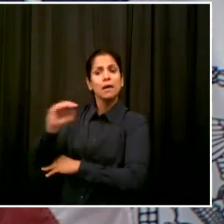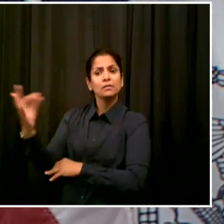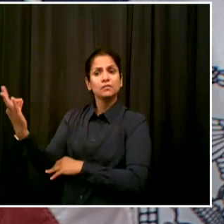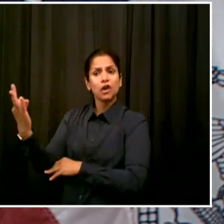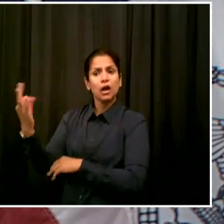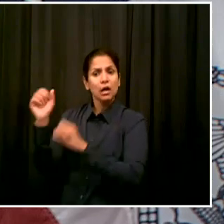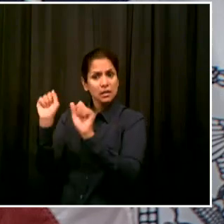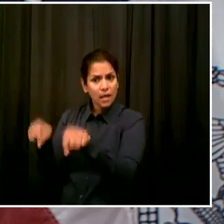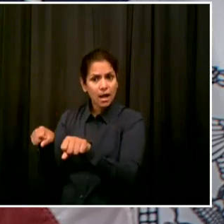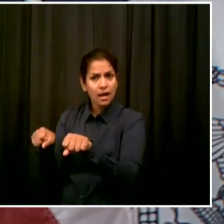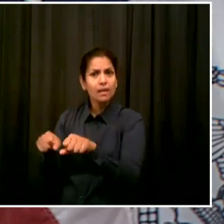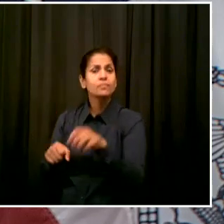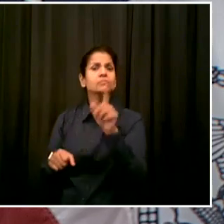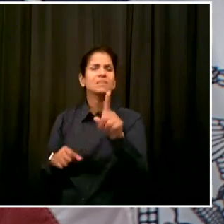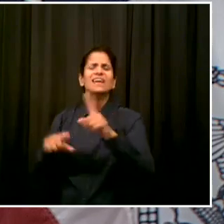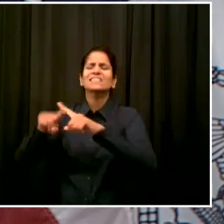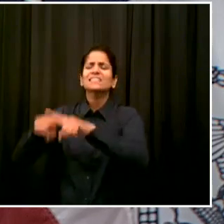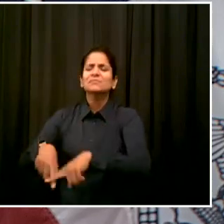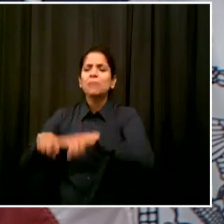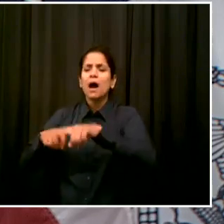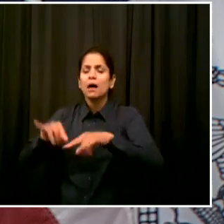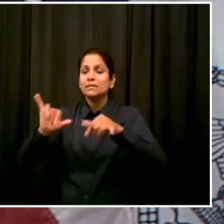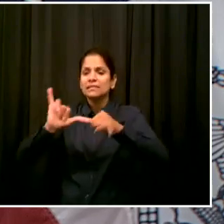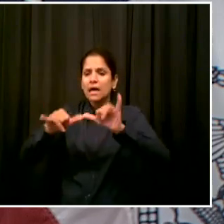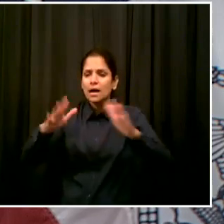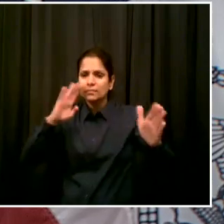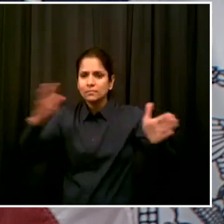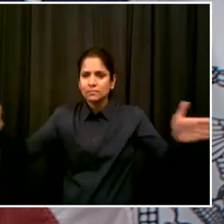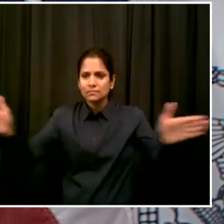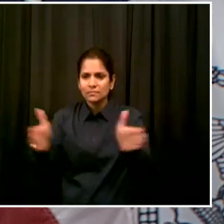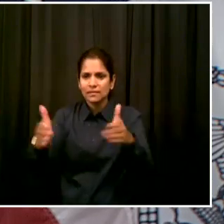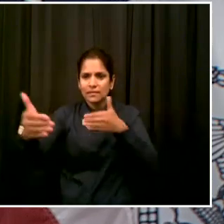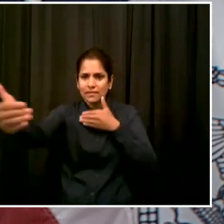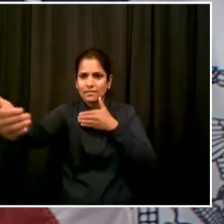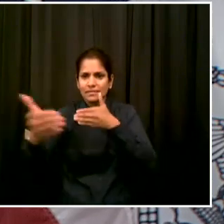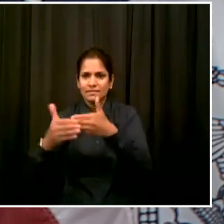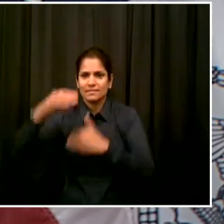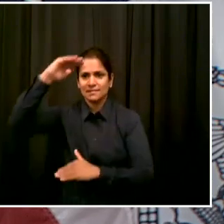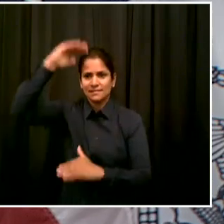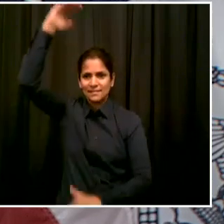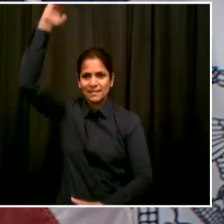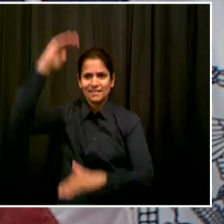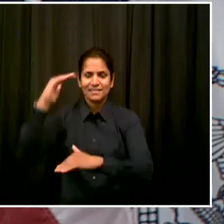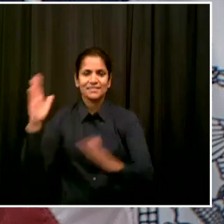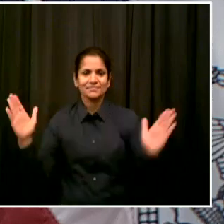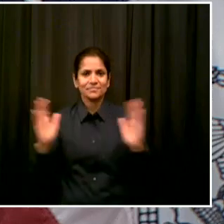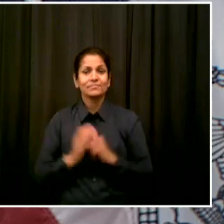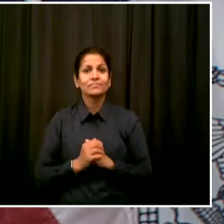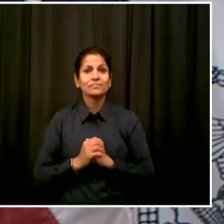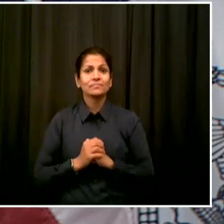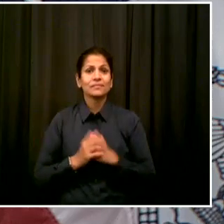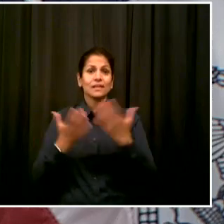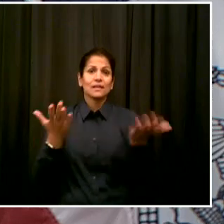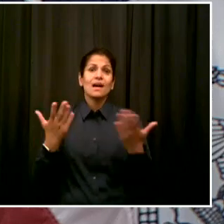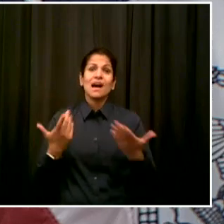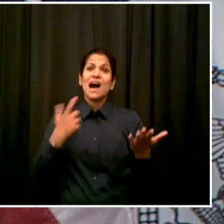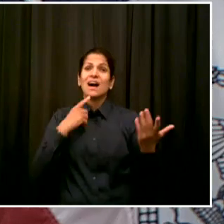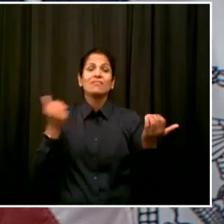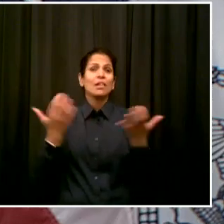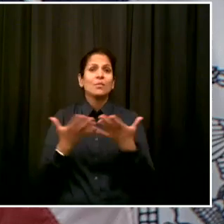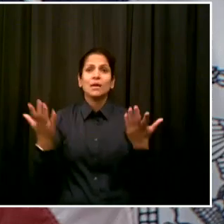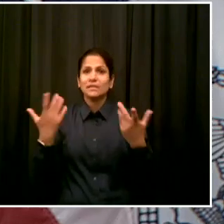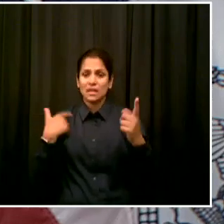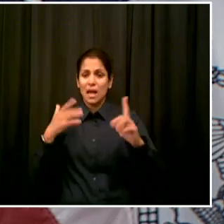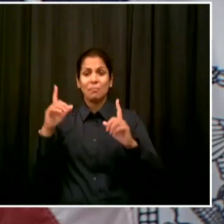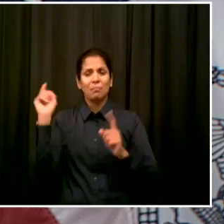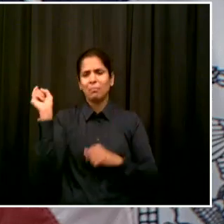question. The difference now compared to February, compared to March, everything's going to be socially distanced in the school